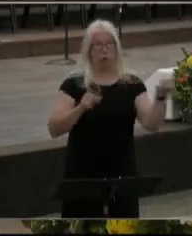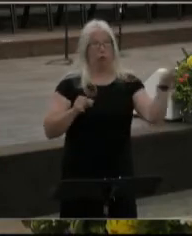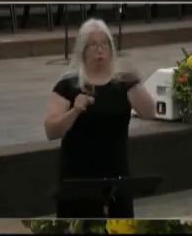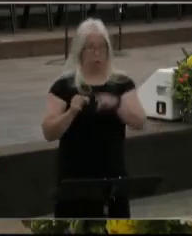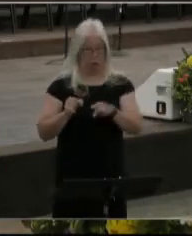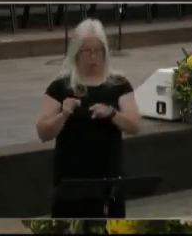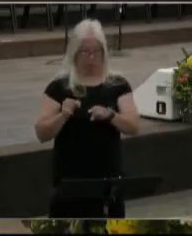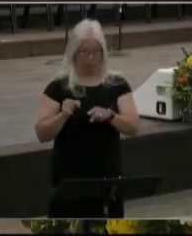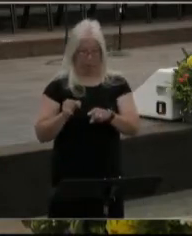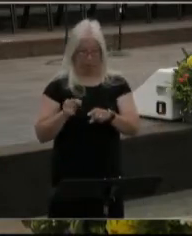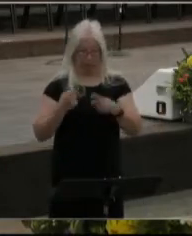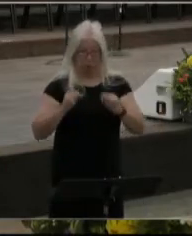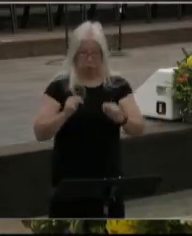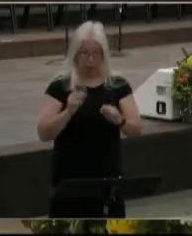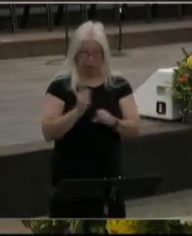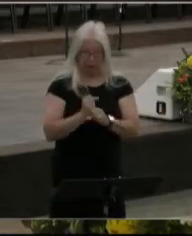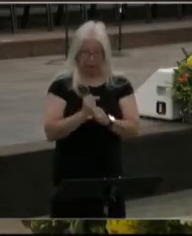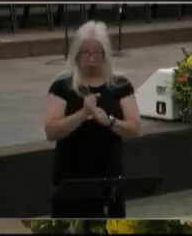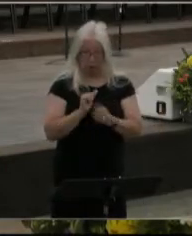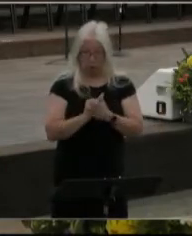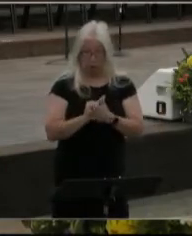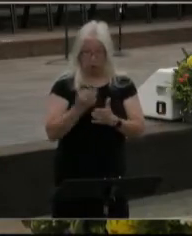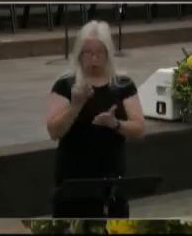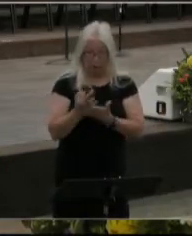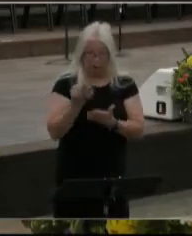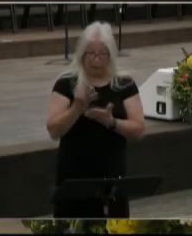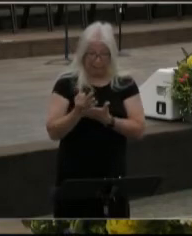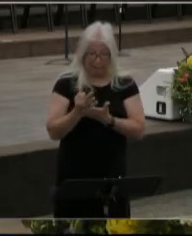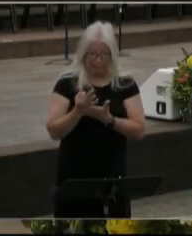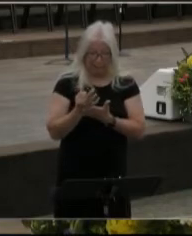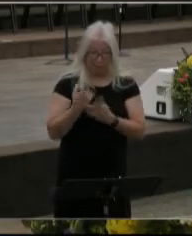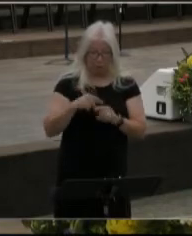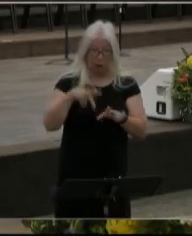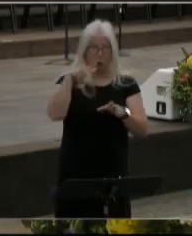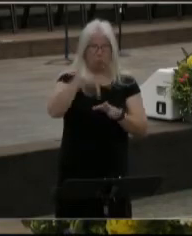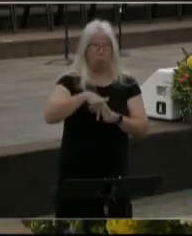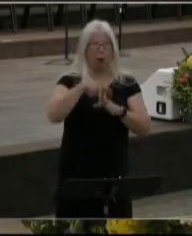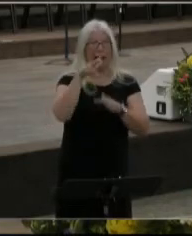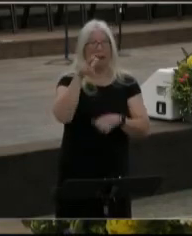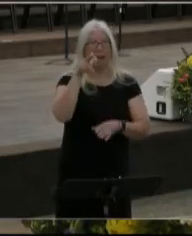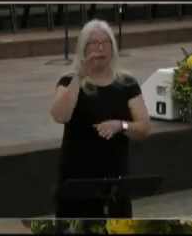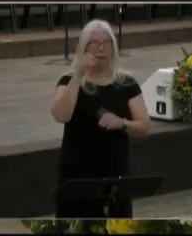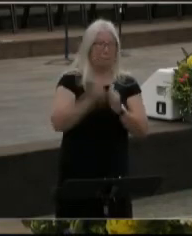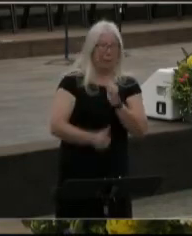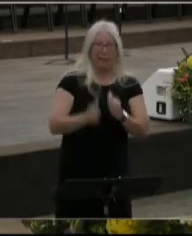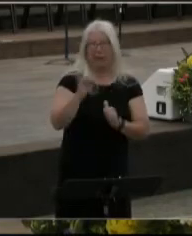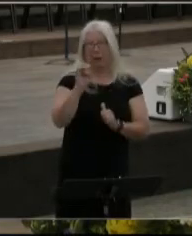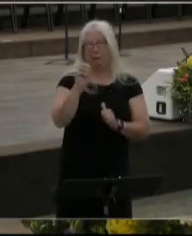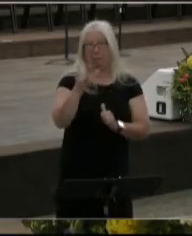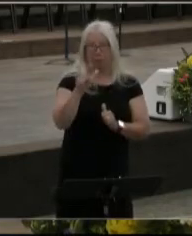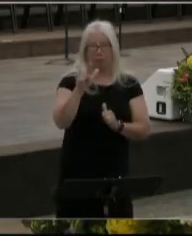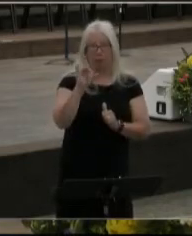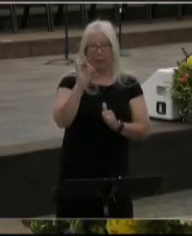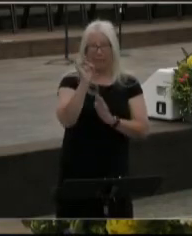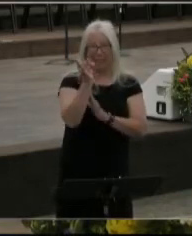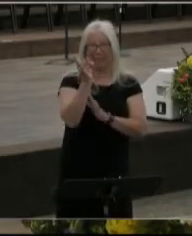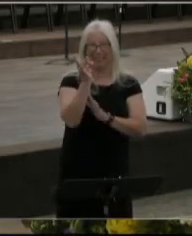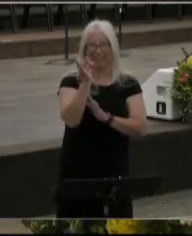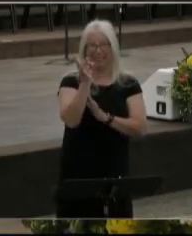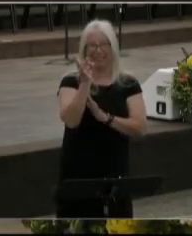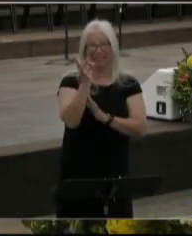you. And trying to get a hold of those finances is trying to ride that mean bull for